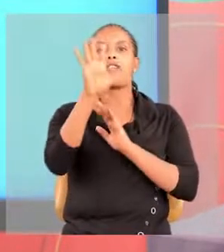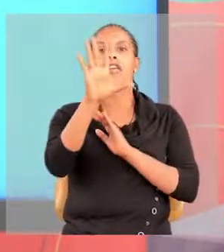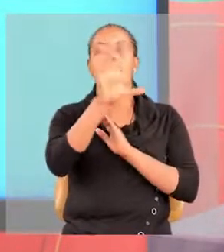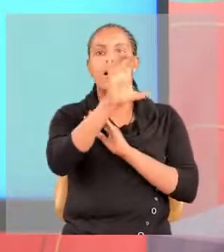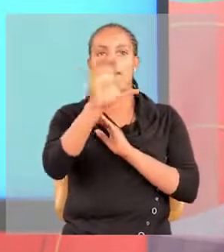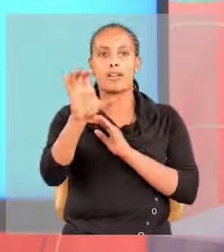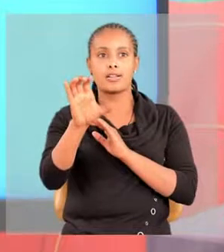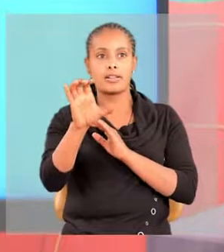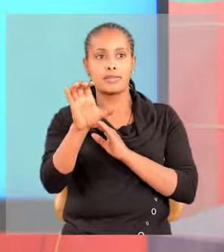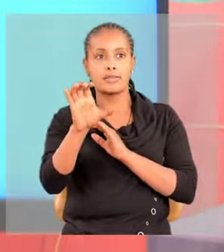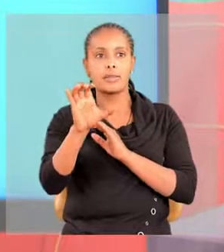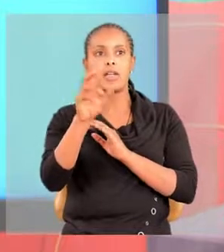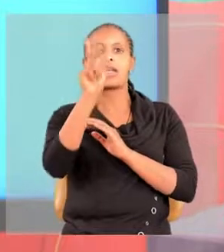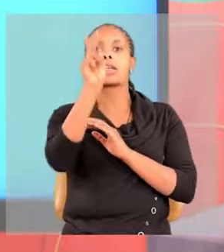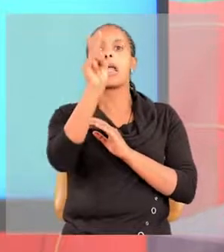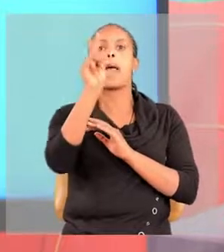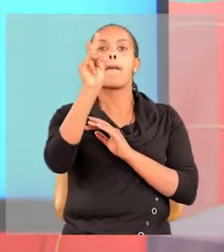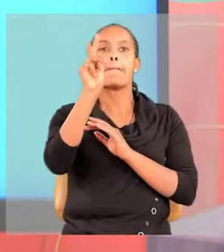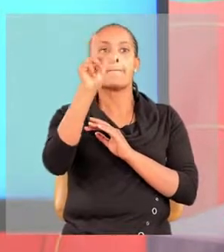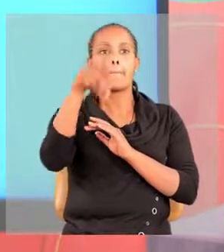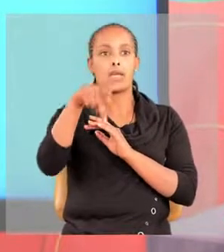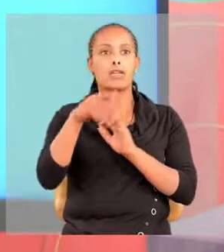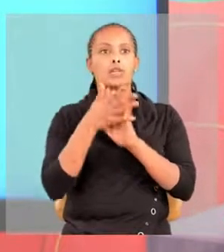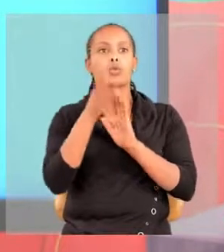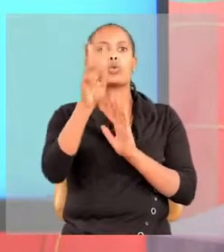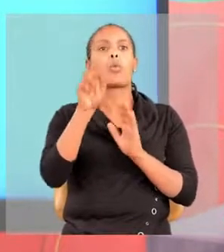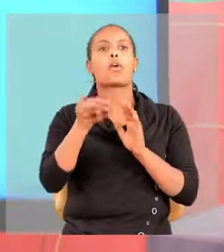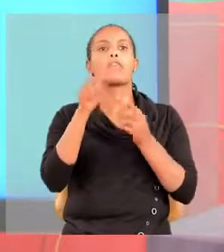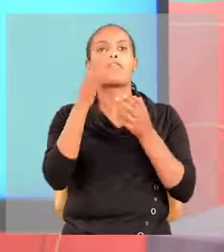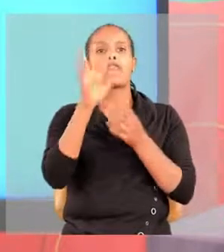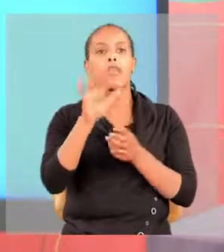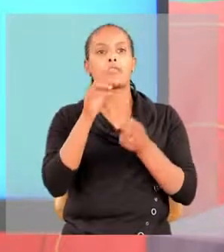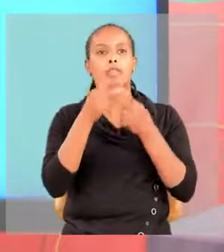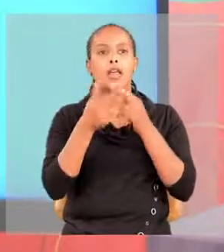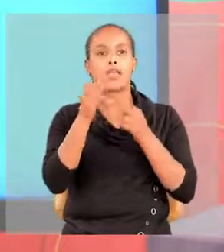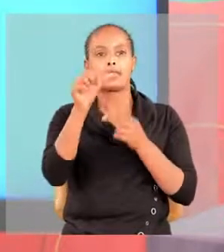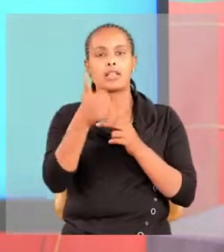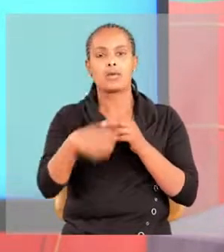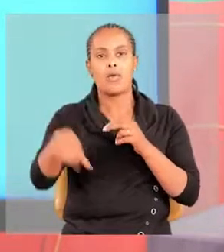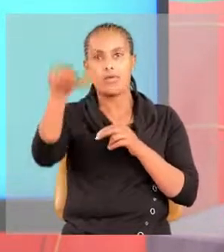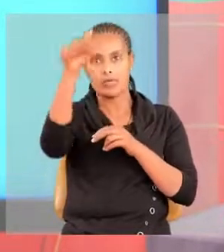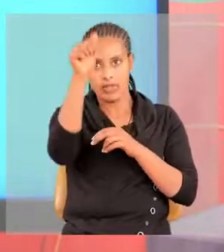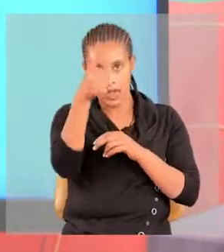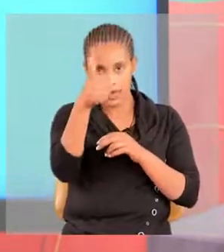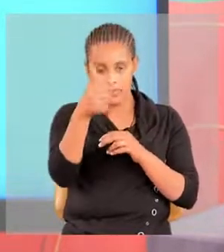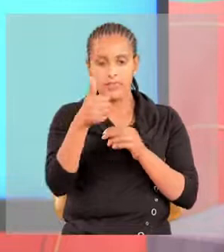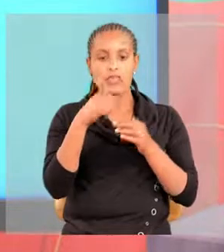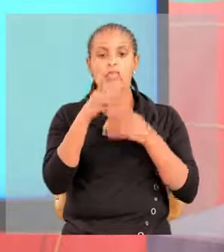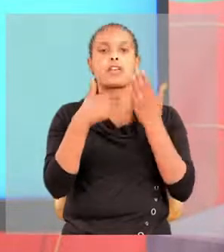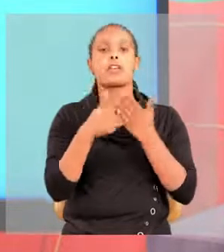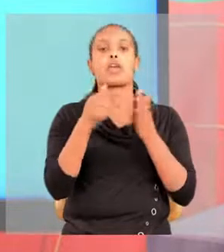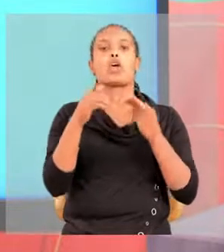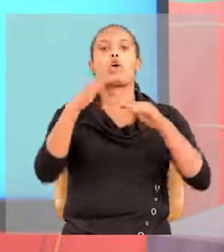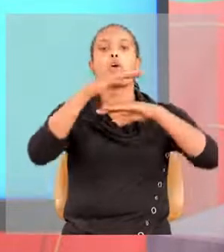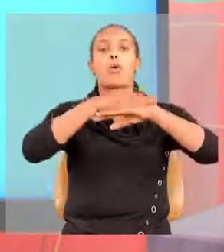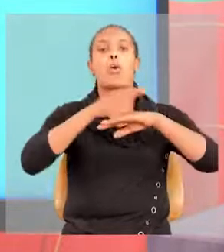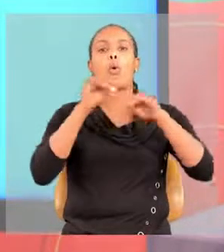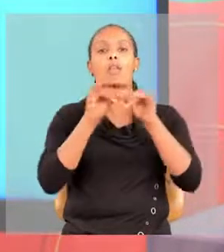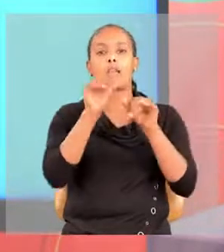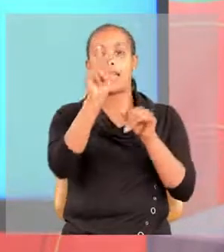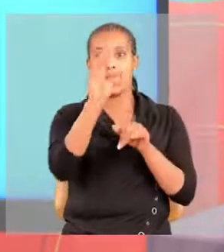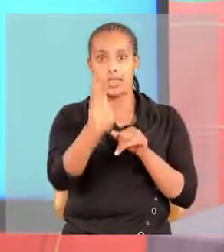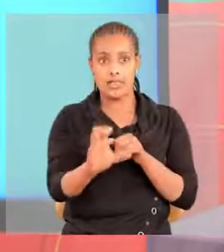500, Kp is 2.5 times 10 to the power of 10. Therefore, equilibrium